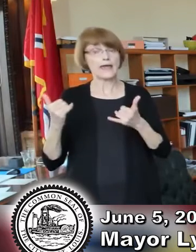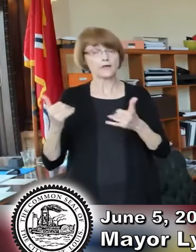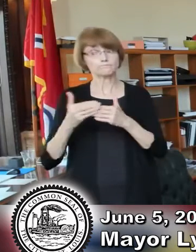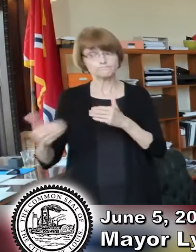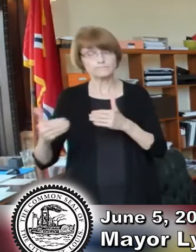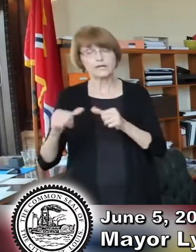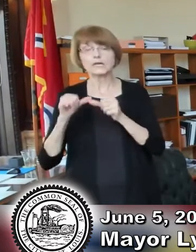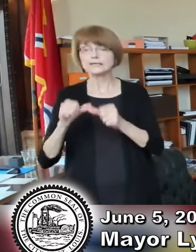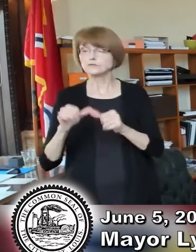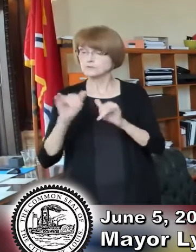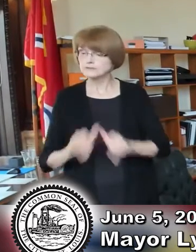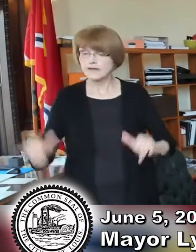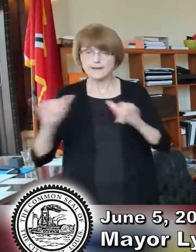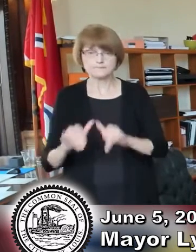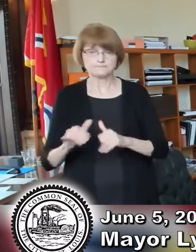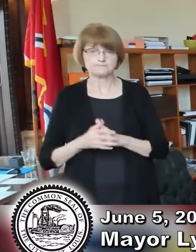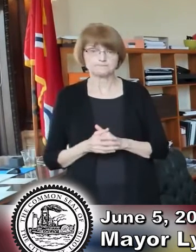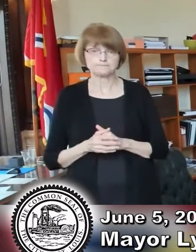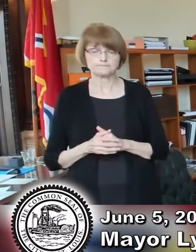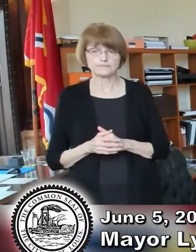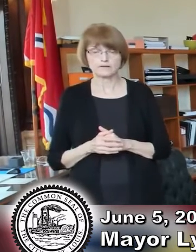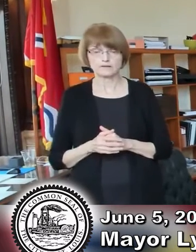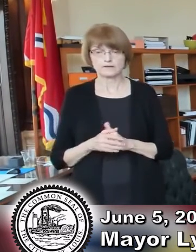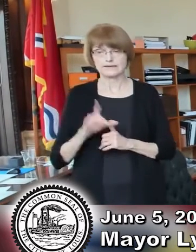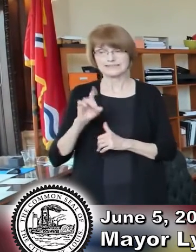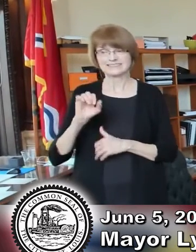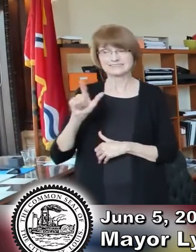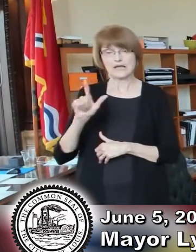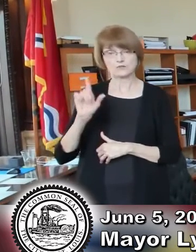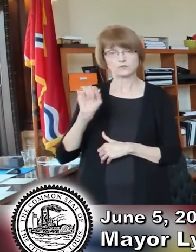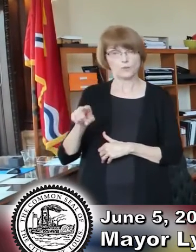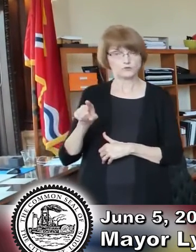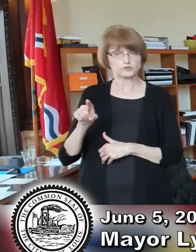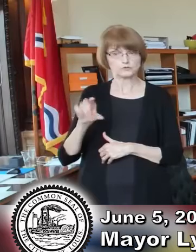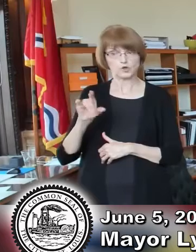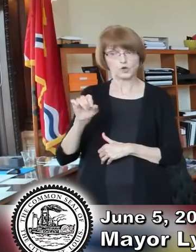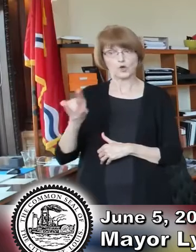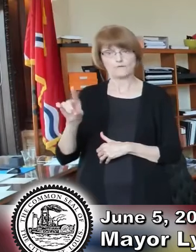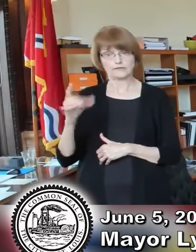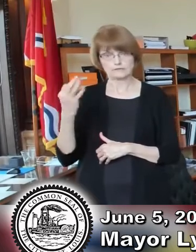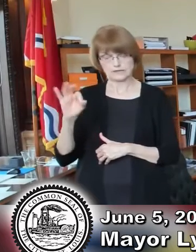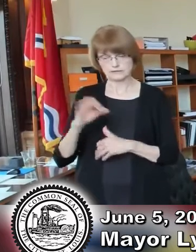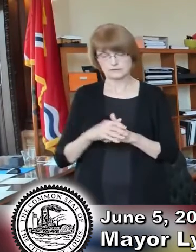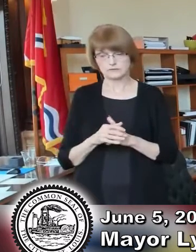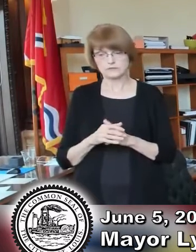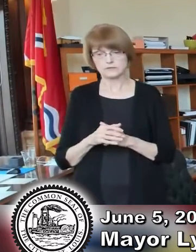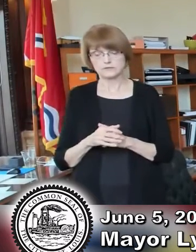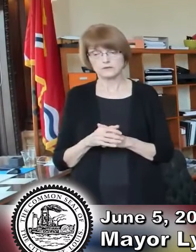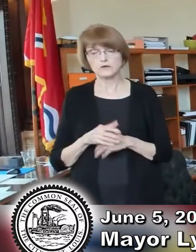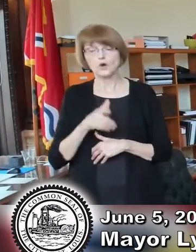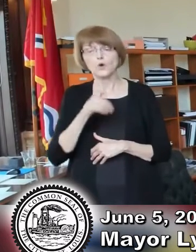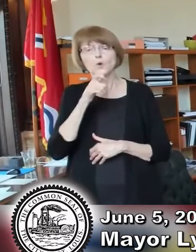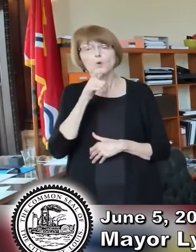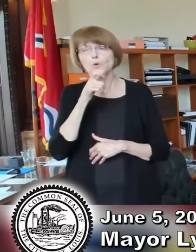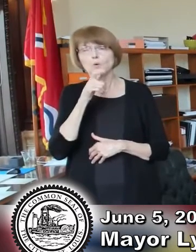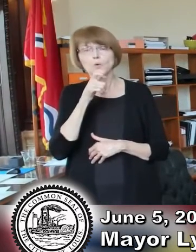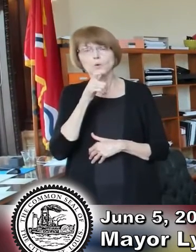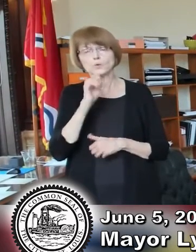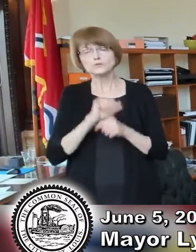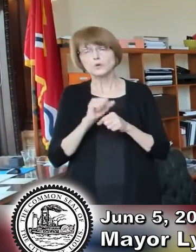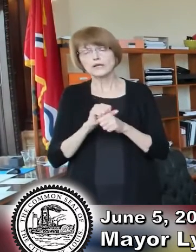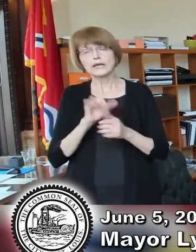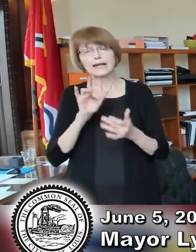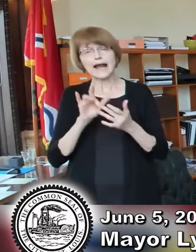be cautious. And then Dell's question related to COVID-19 is, who is doing contact tracing, and are there